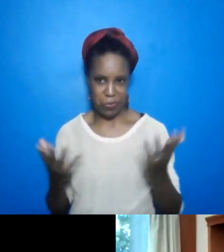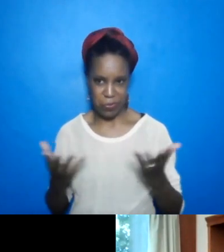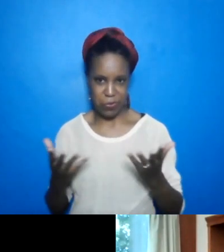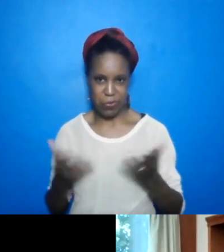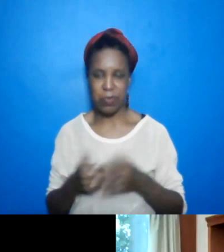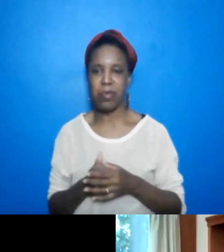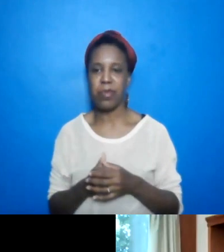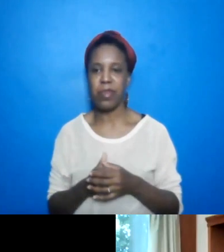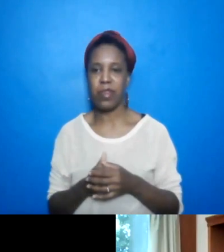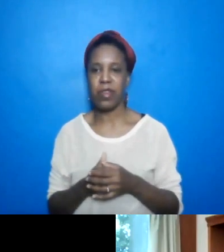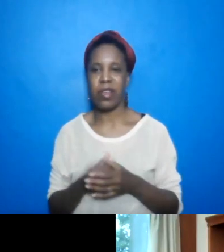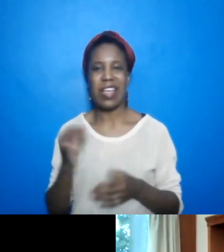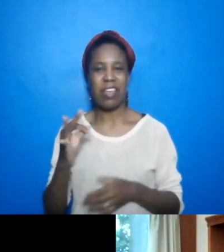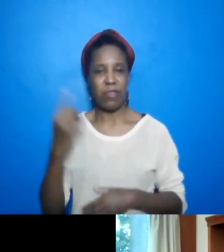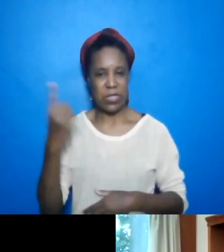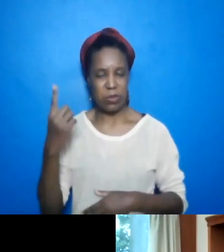also an expression of hope.